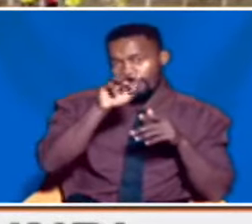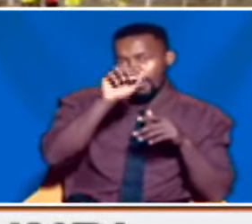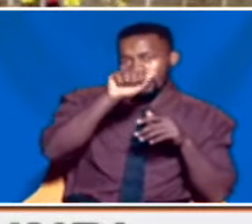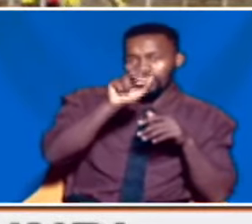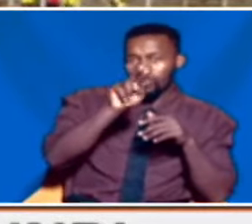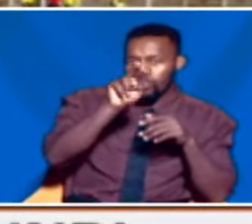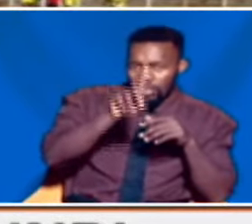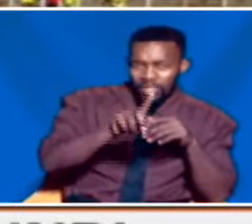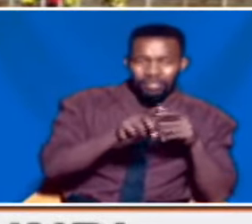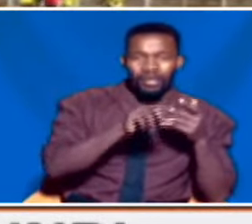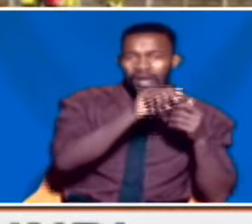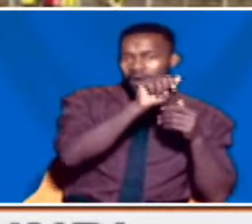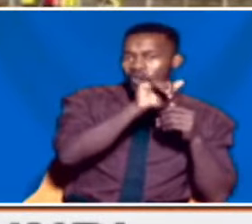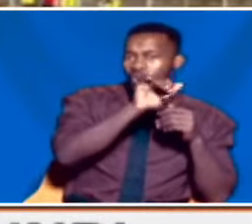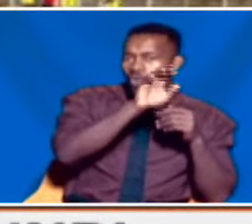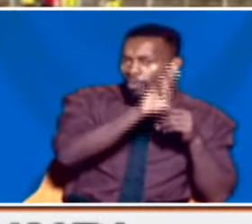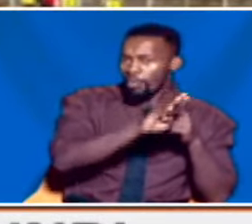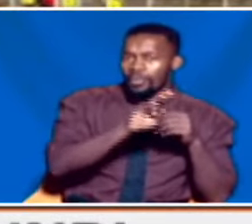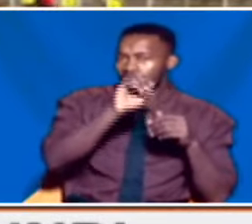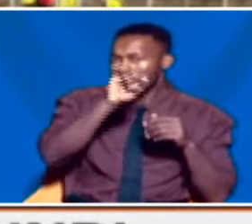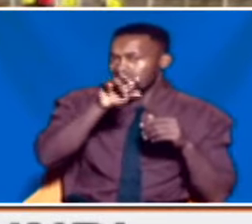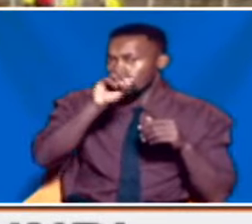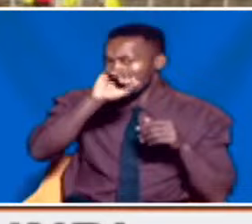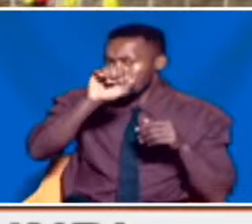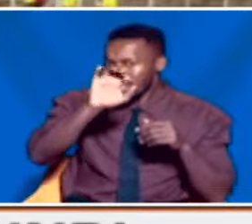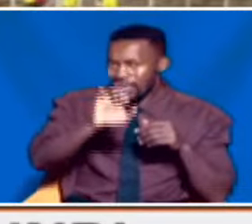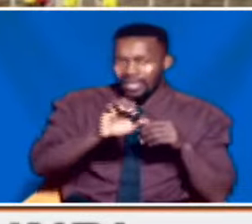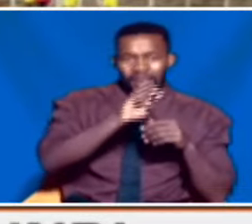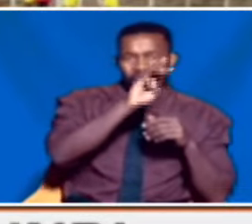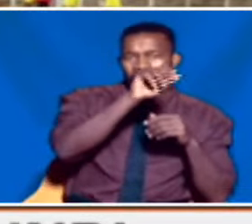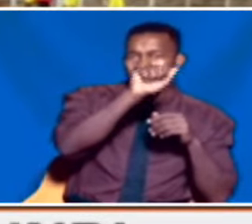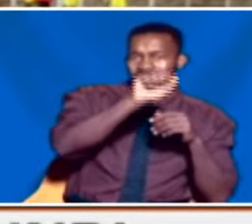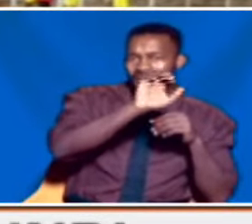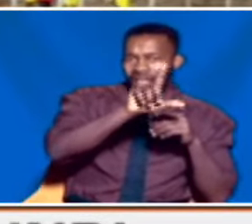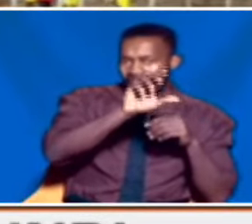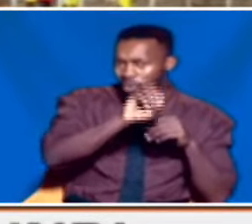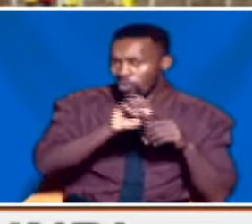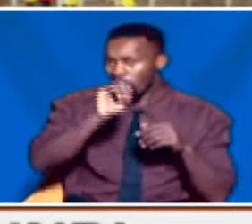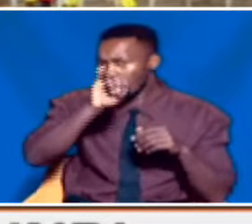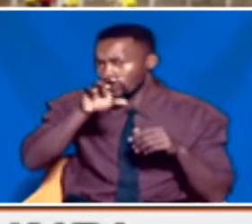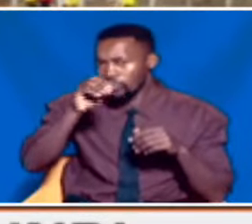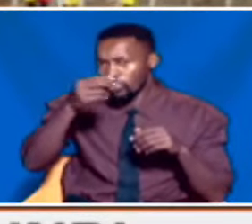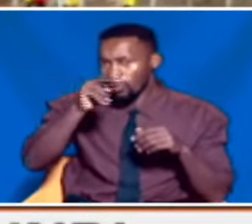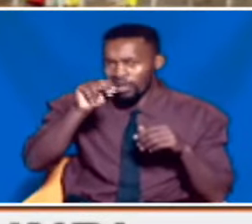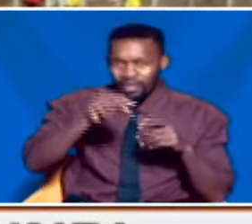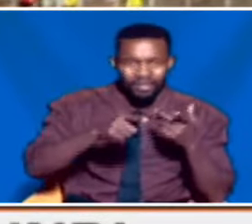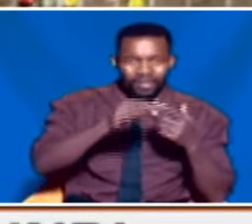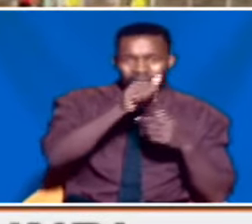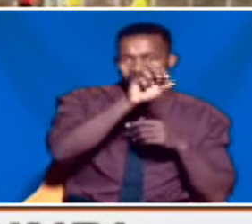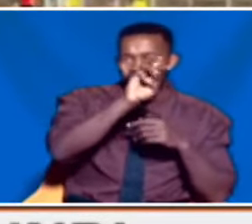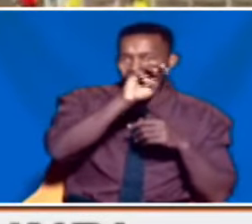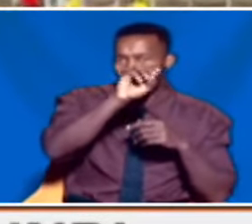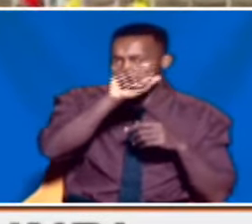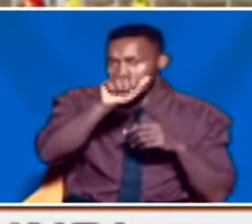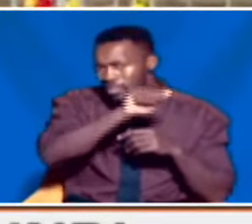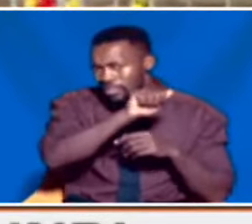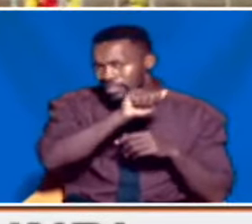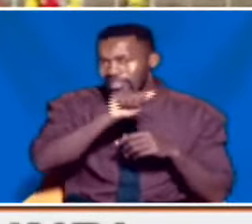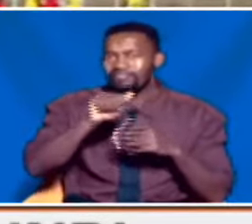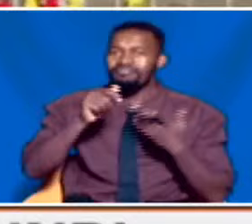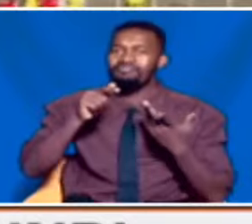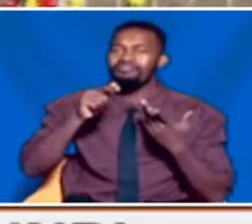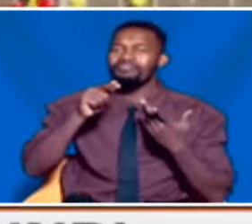Ayoub, Joseph, Marcelo, Eric Johanna, Amos,